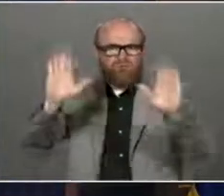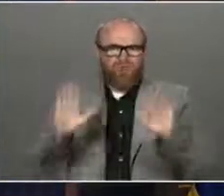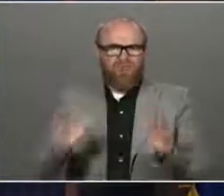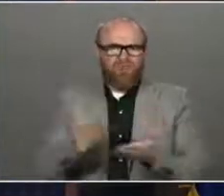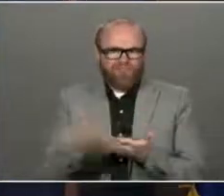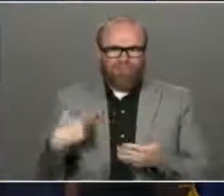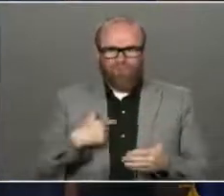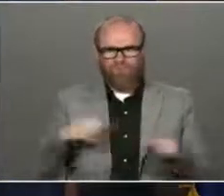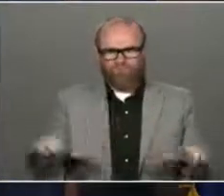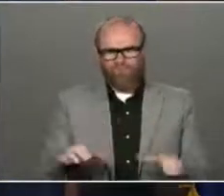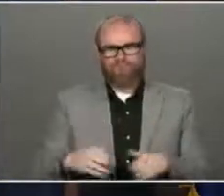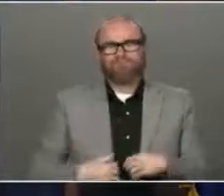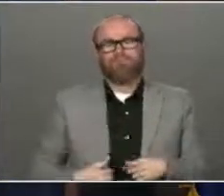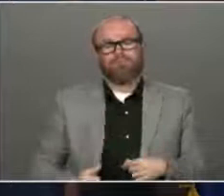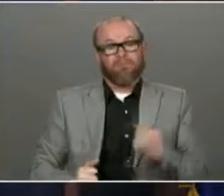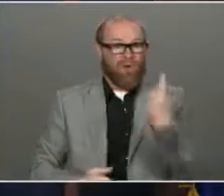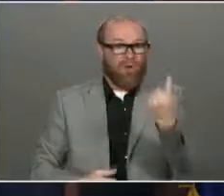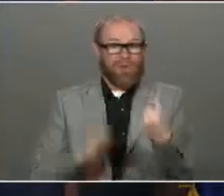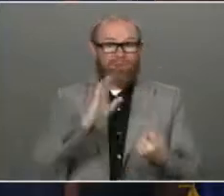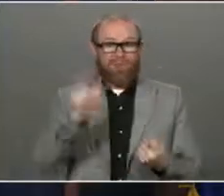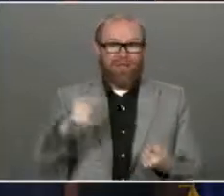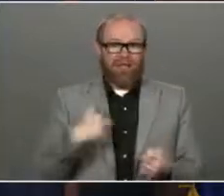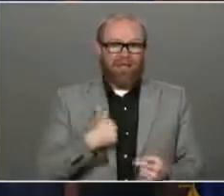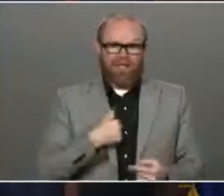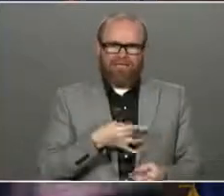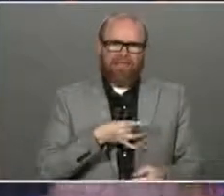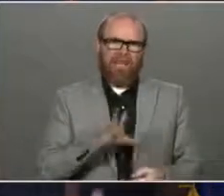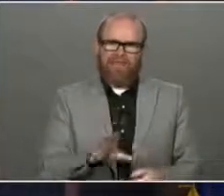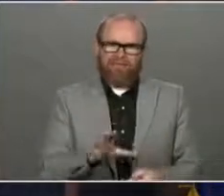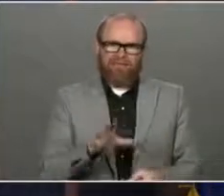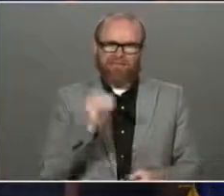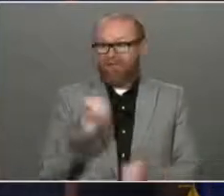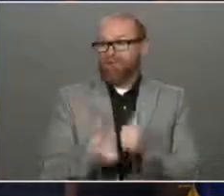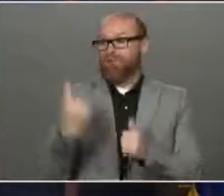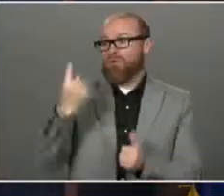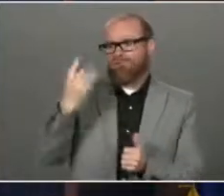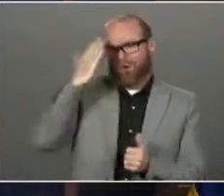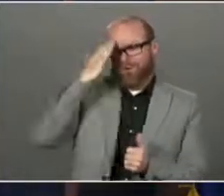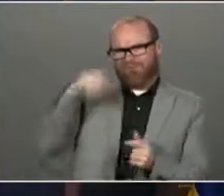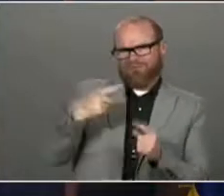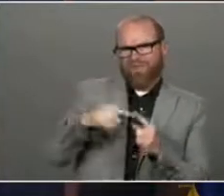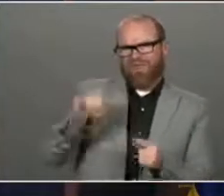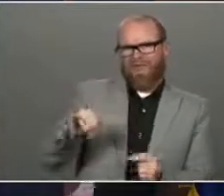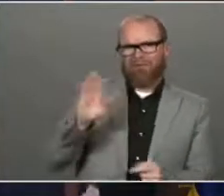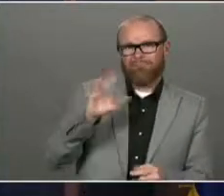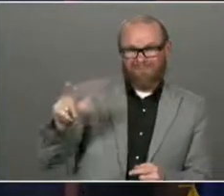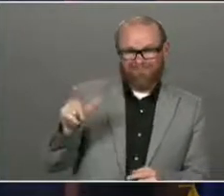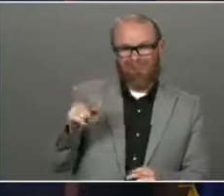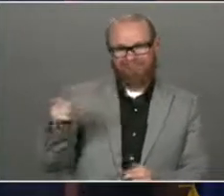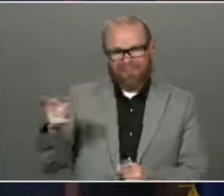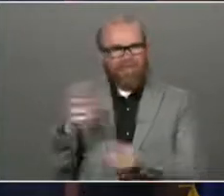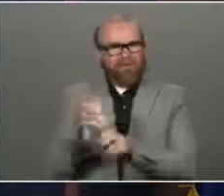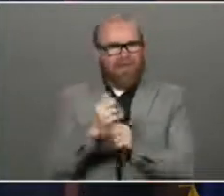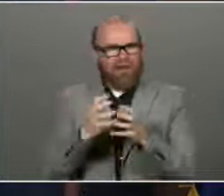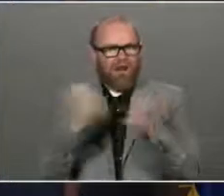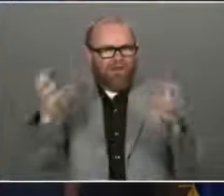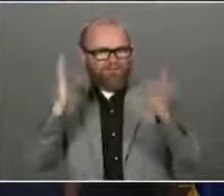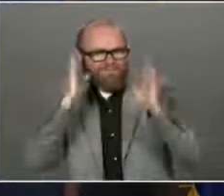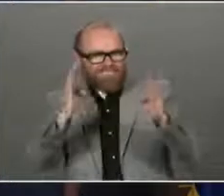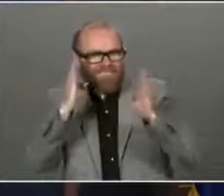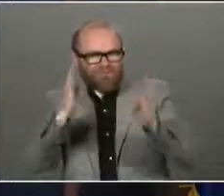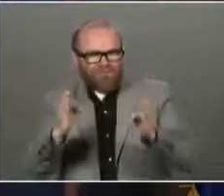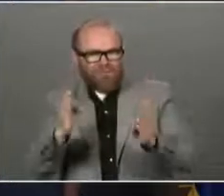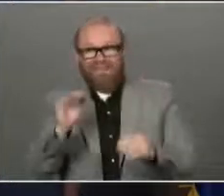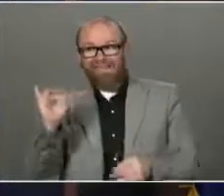bill that I didn't like, everyone knows about that bill, and that got the attention, and it impacted